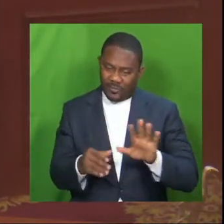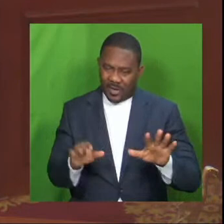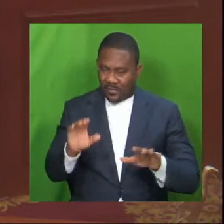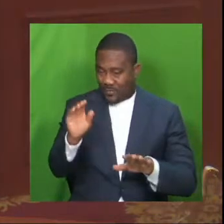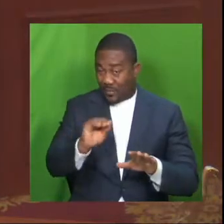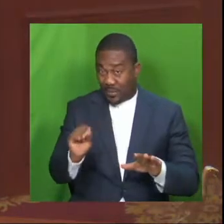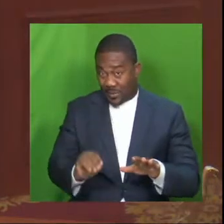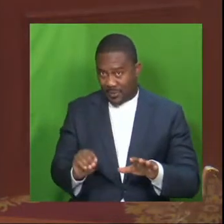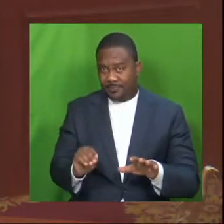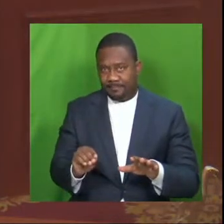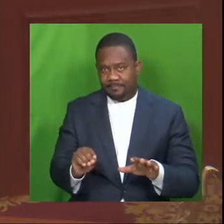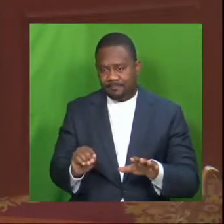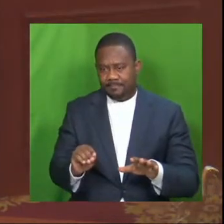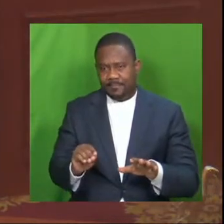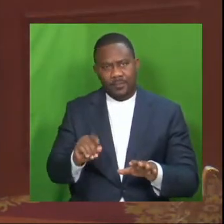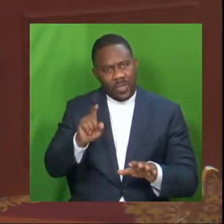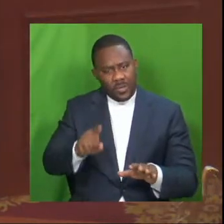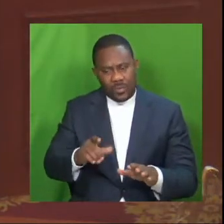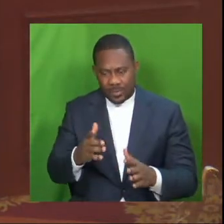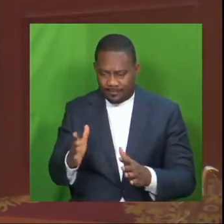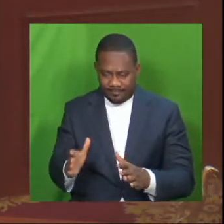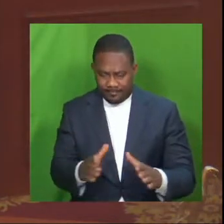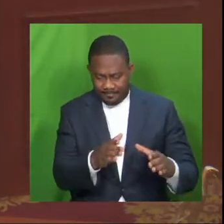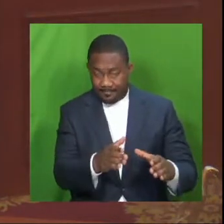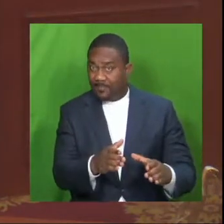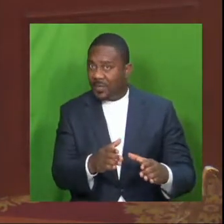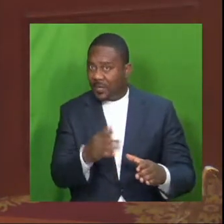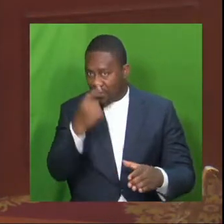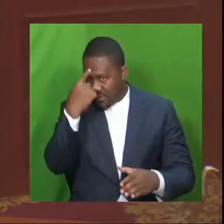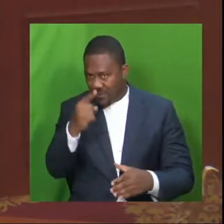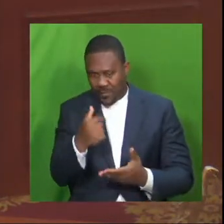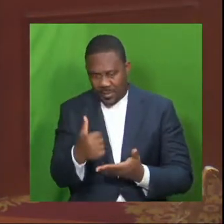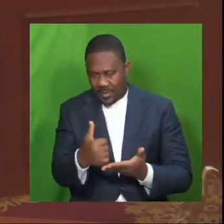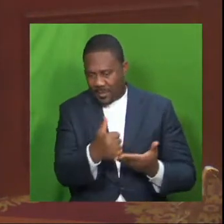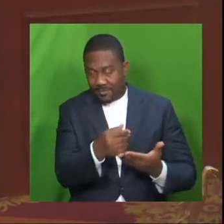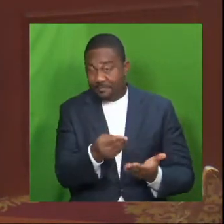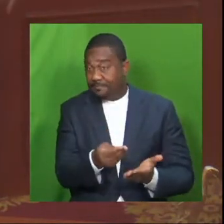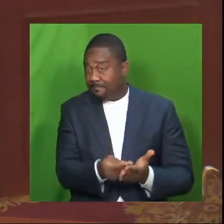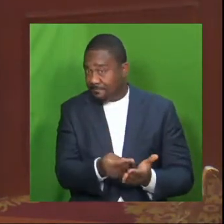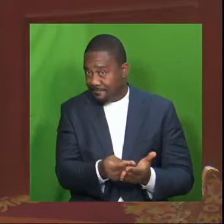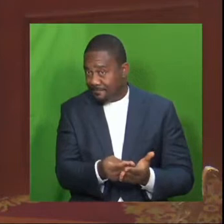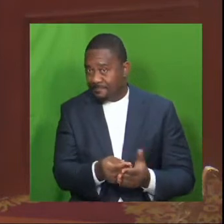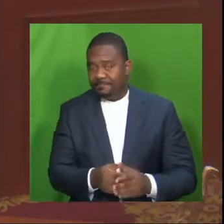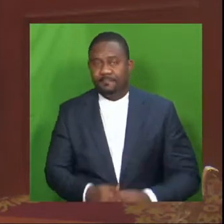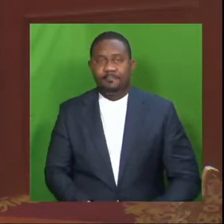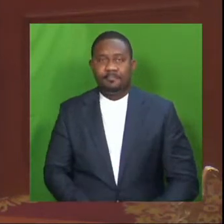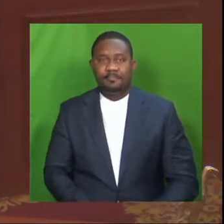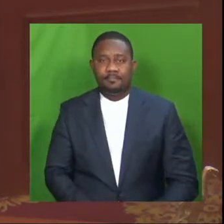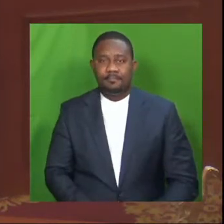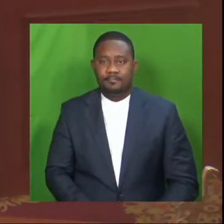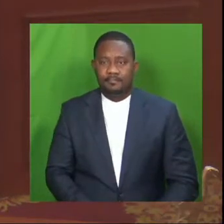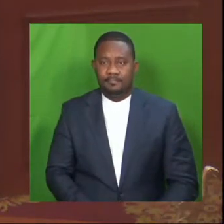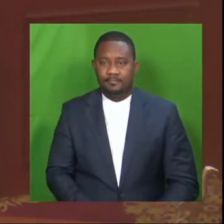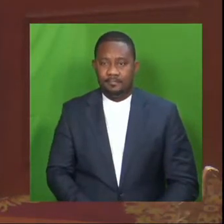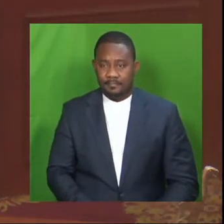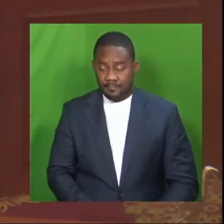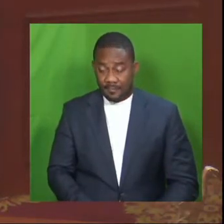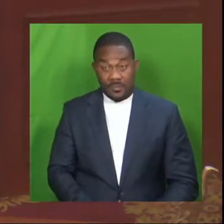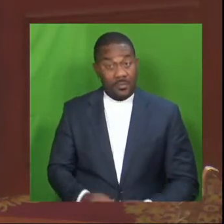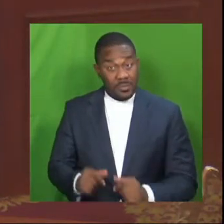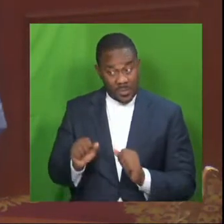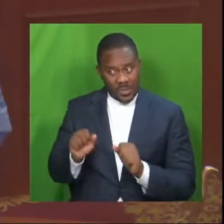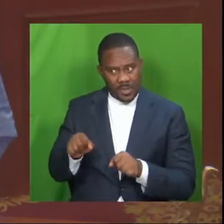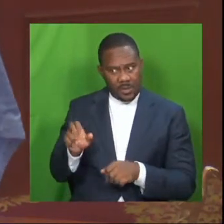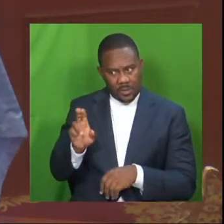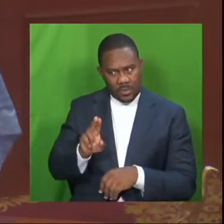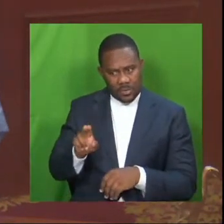Assembly Common Fund. Mr. Speaker, same attitude, but you can do so for statutory funds using the power of cabinet, but